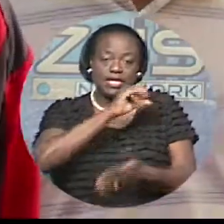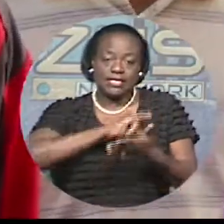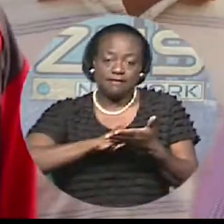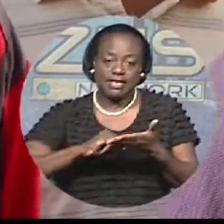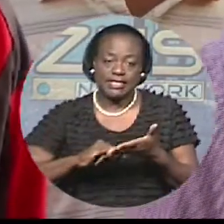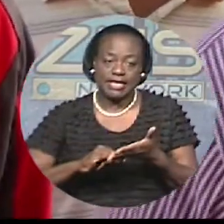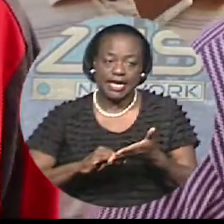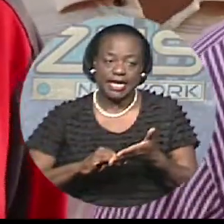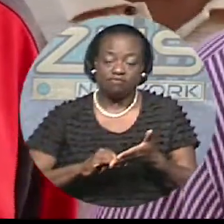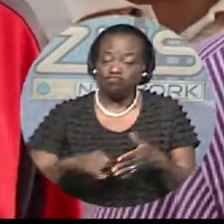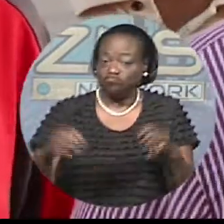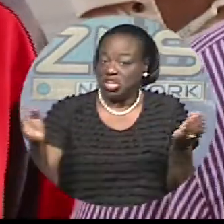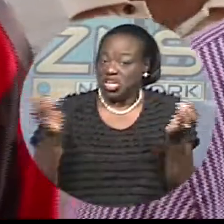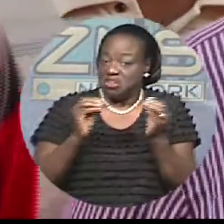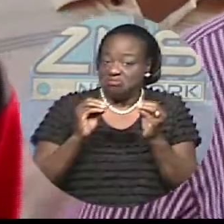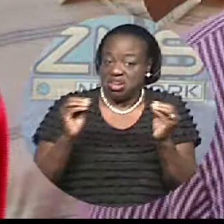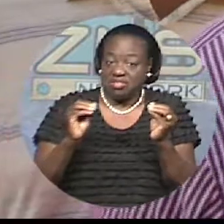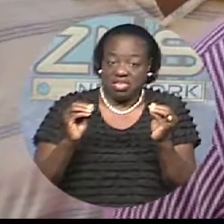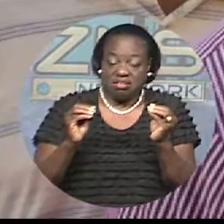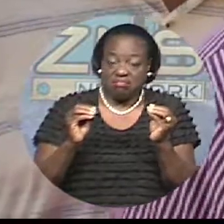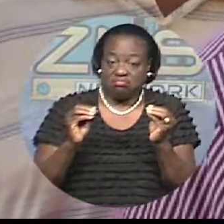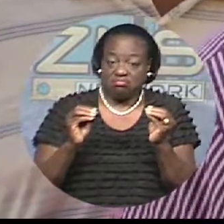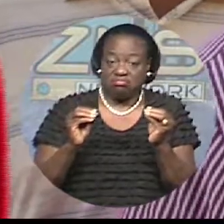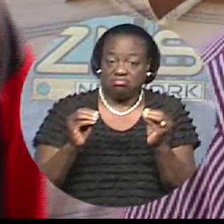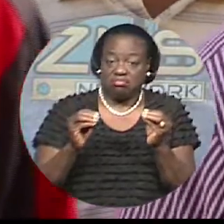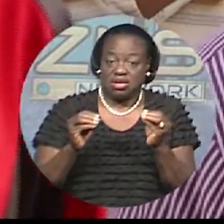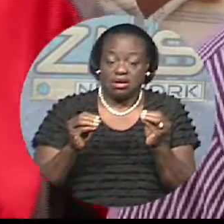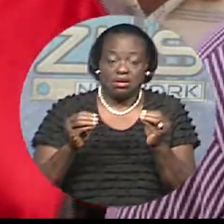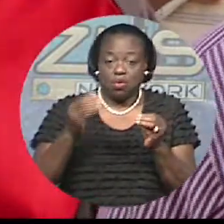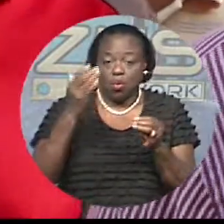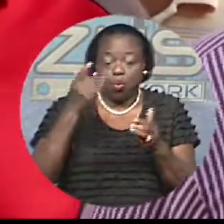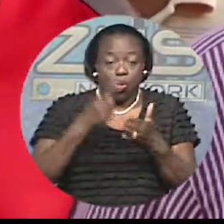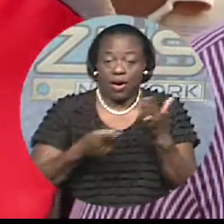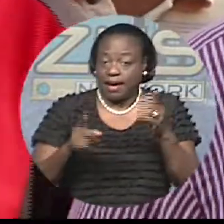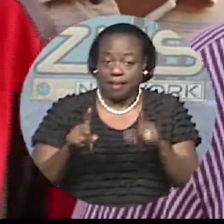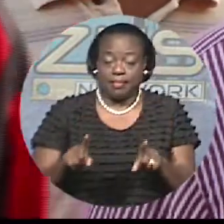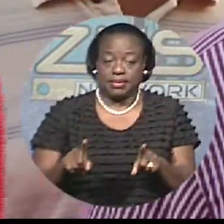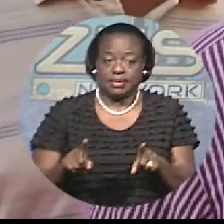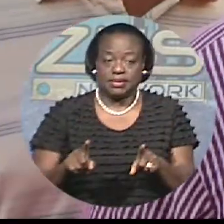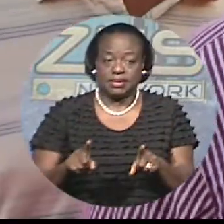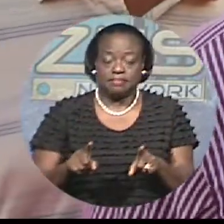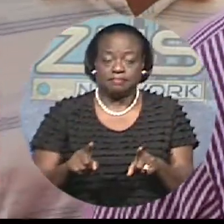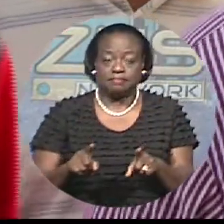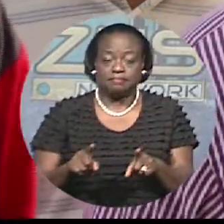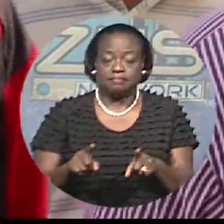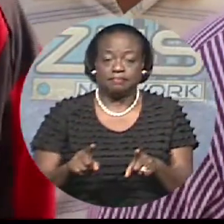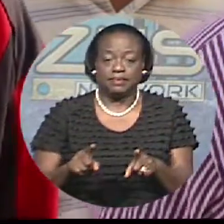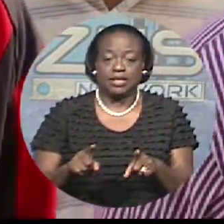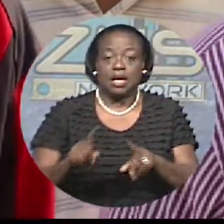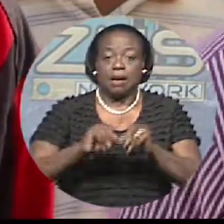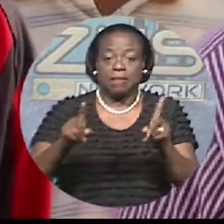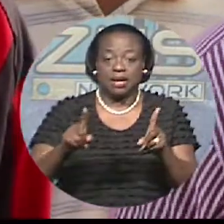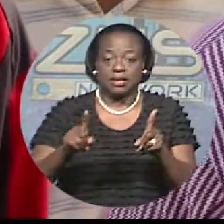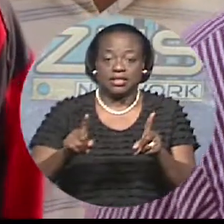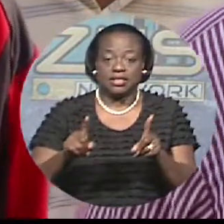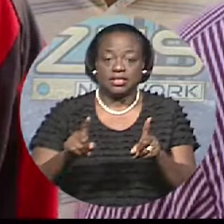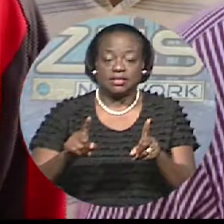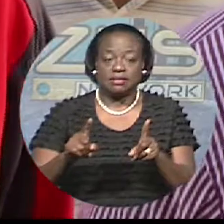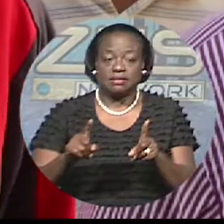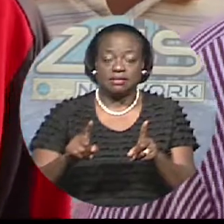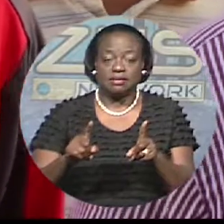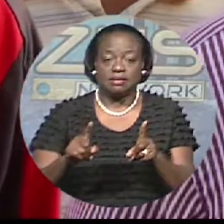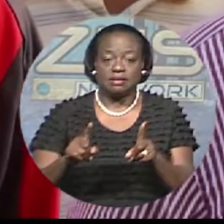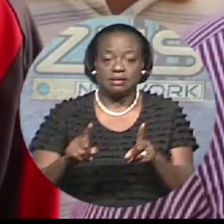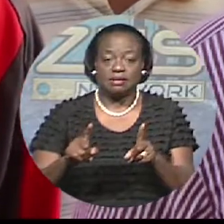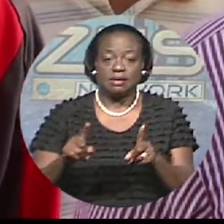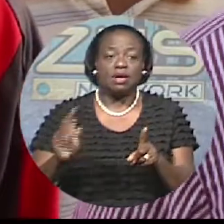don't have no further details as to where that incident occurred, as to what happened or the motive. But we can tell you as the information unfolds, we'll be